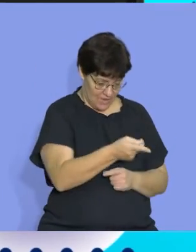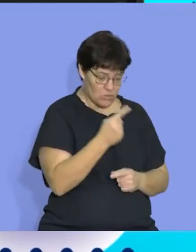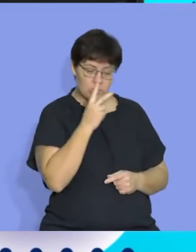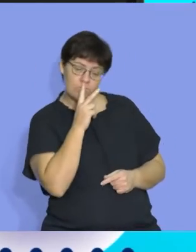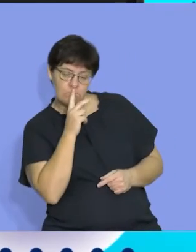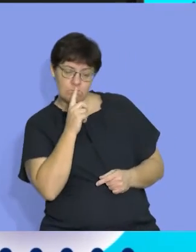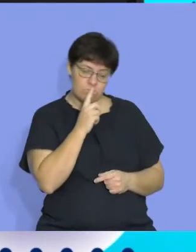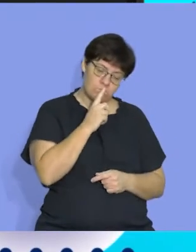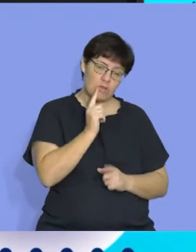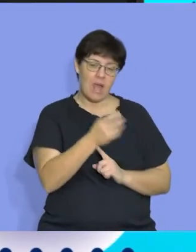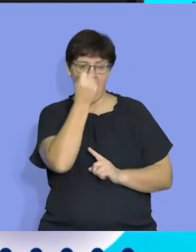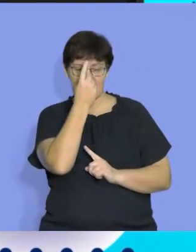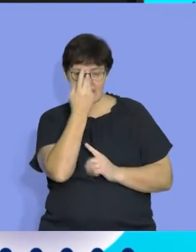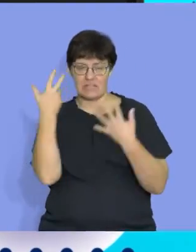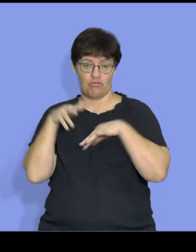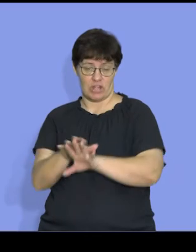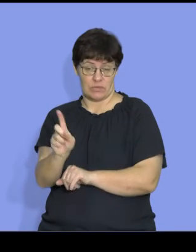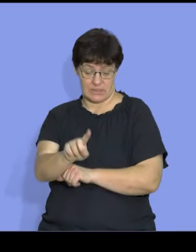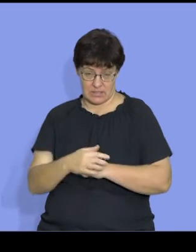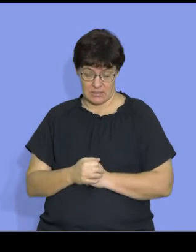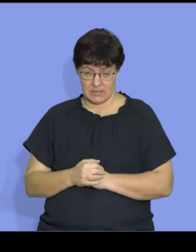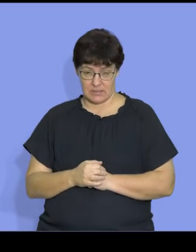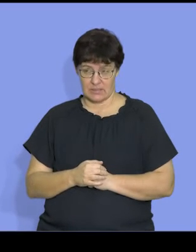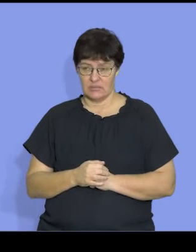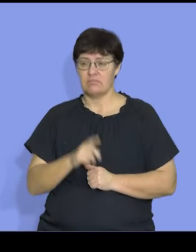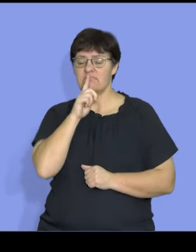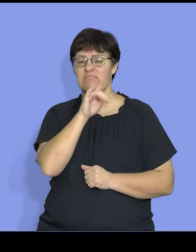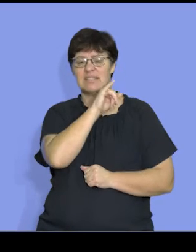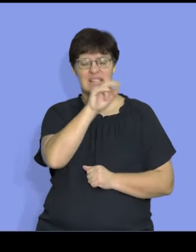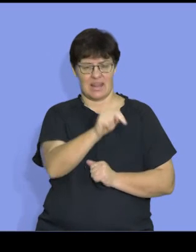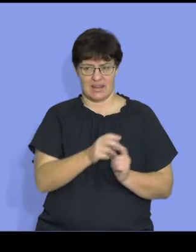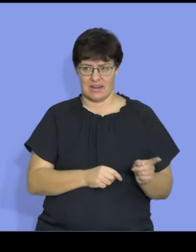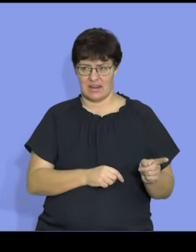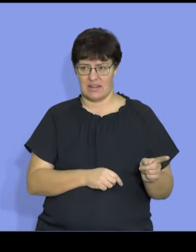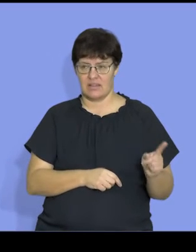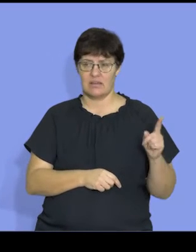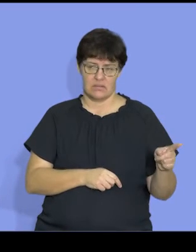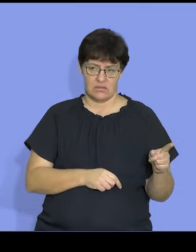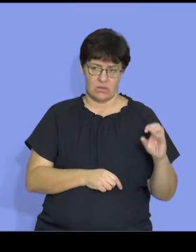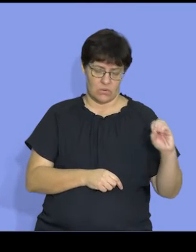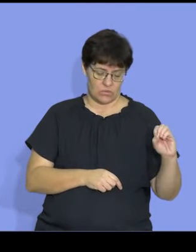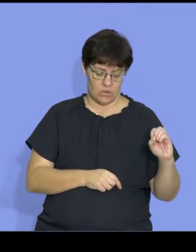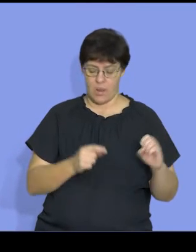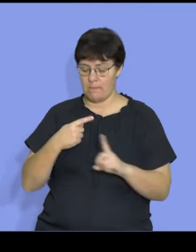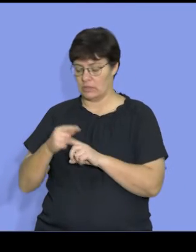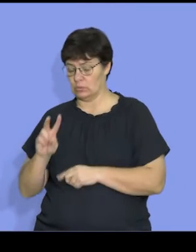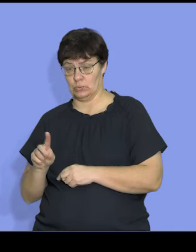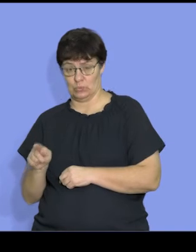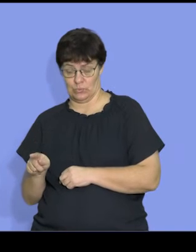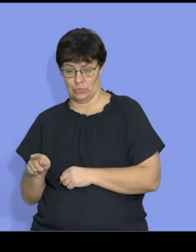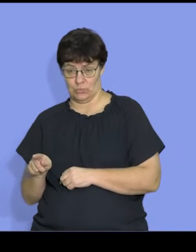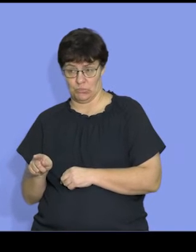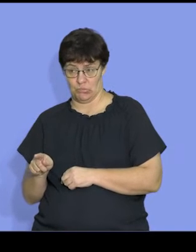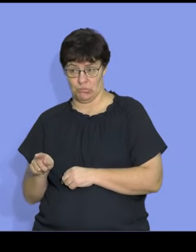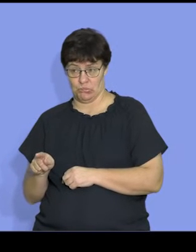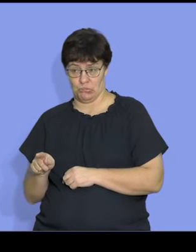make sense of this scenario, right? So if we look at zinc for argument's sake, this side zinc is +2, right? It's